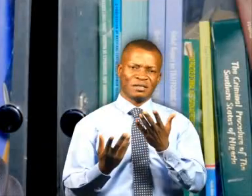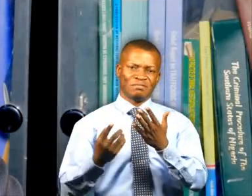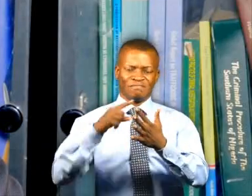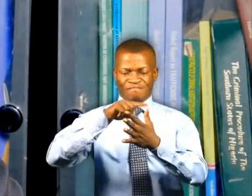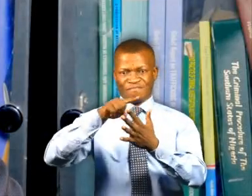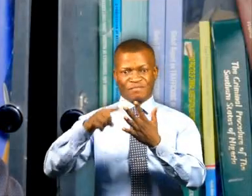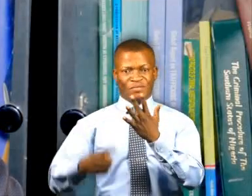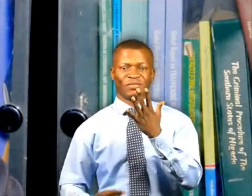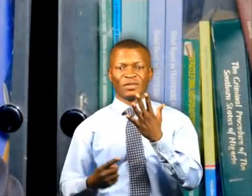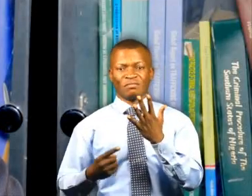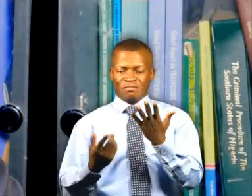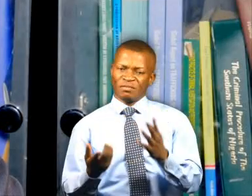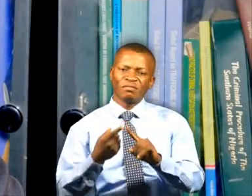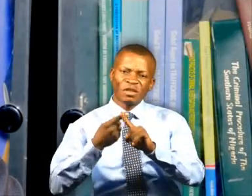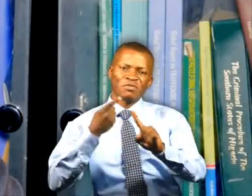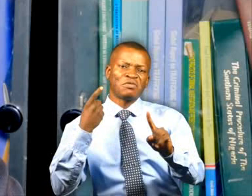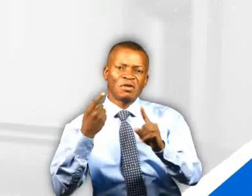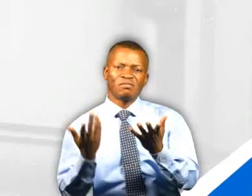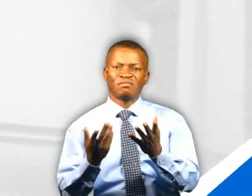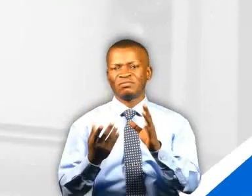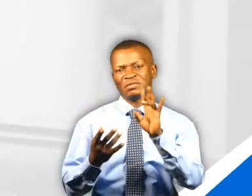penalties ranging from